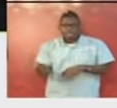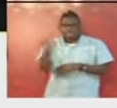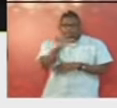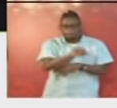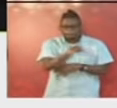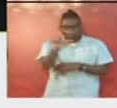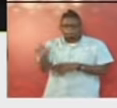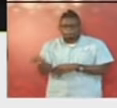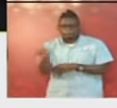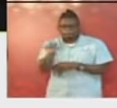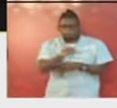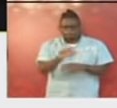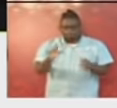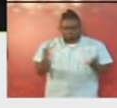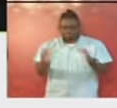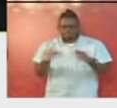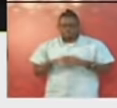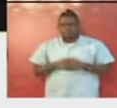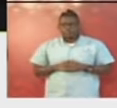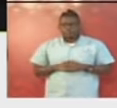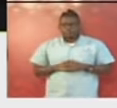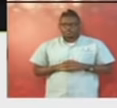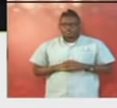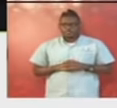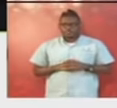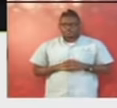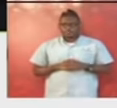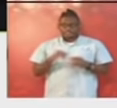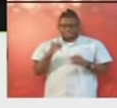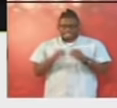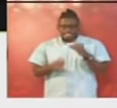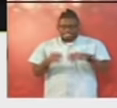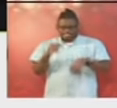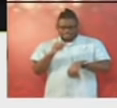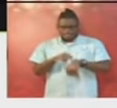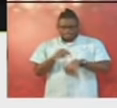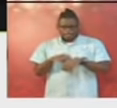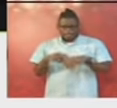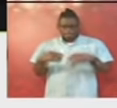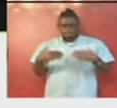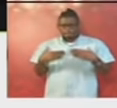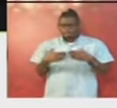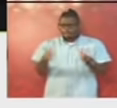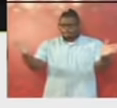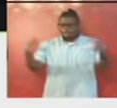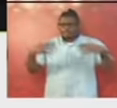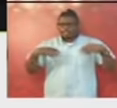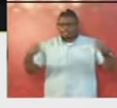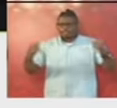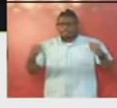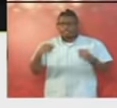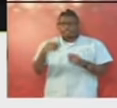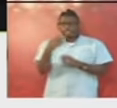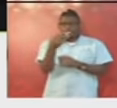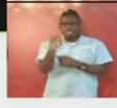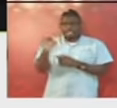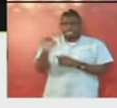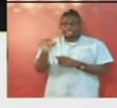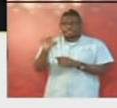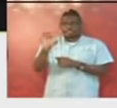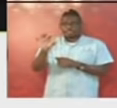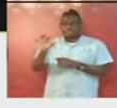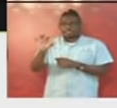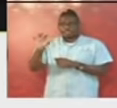The last public health crisis of this magnitude was the Spanish flu in 1918 to 1919.